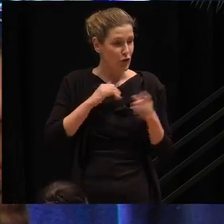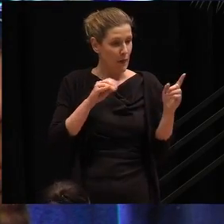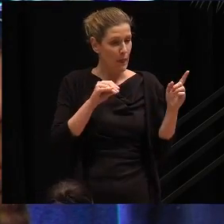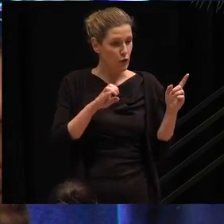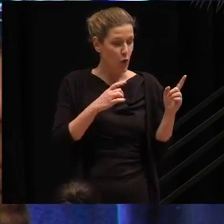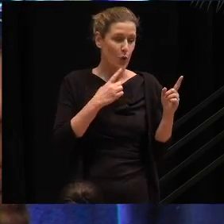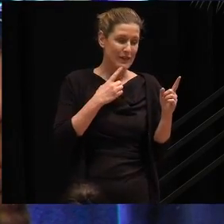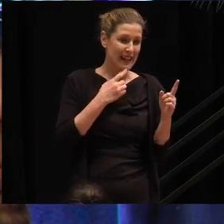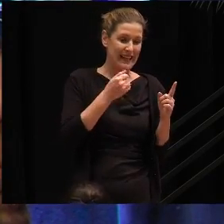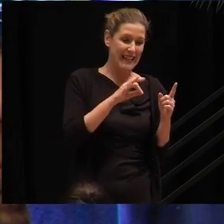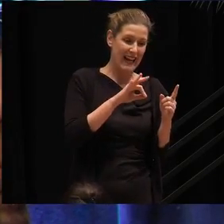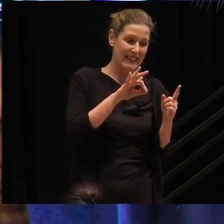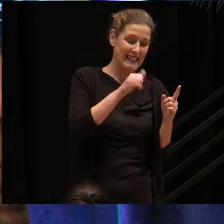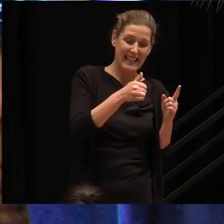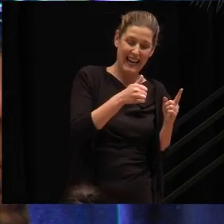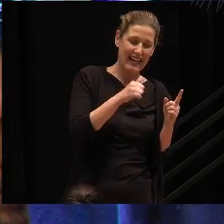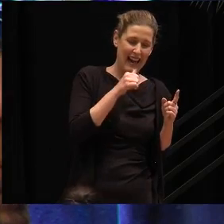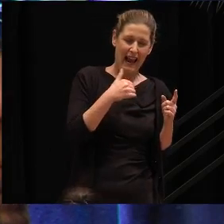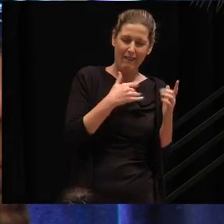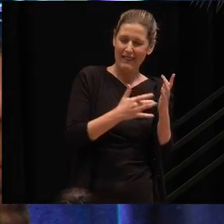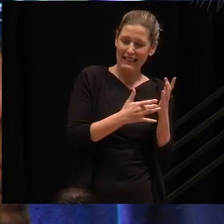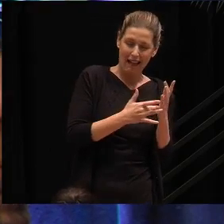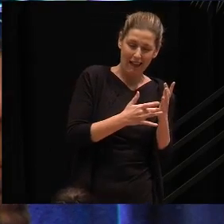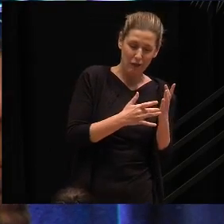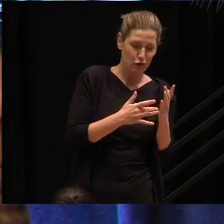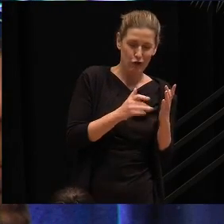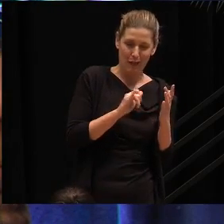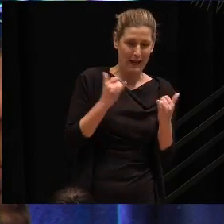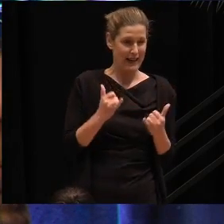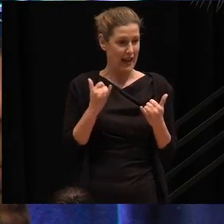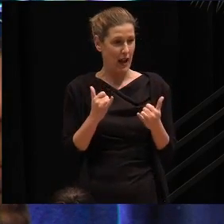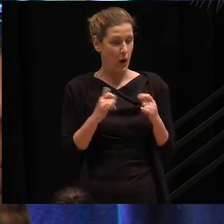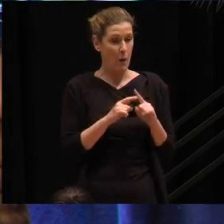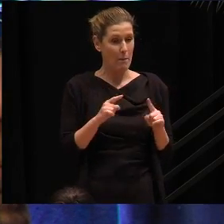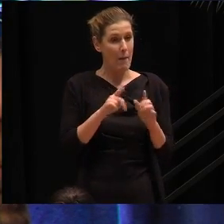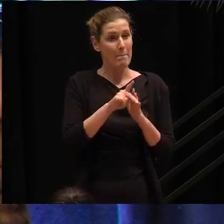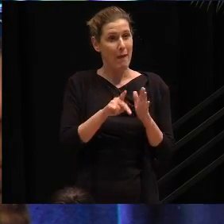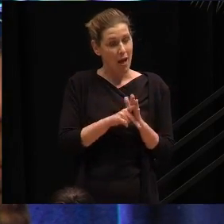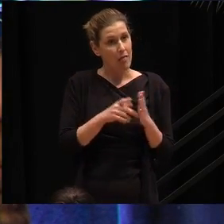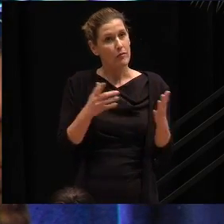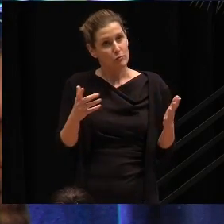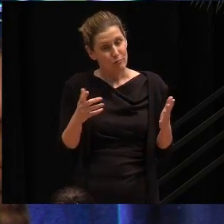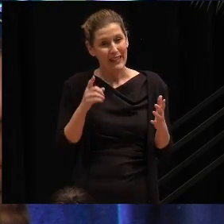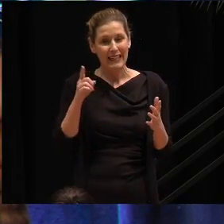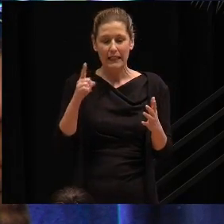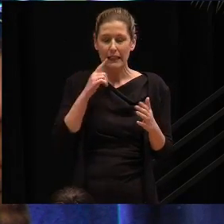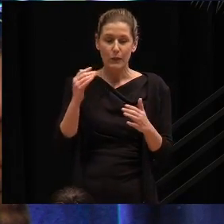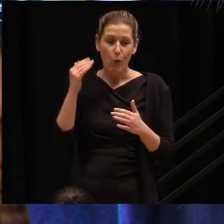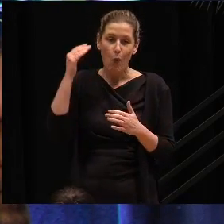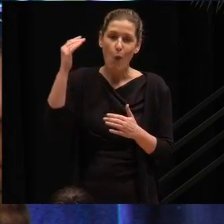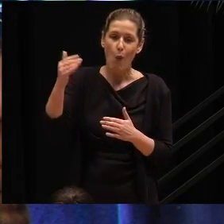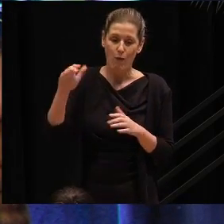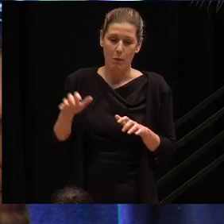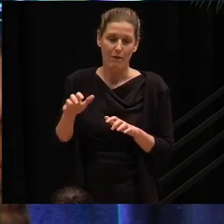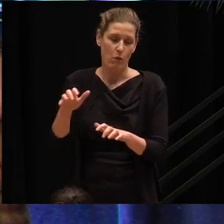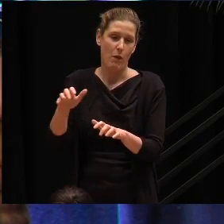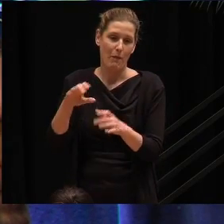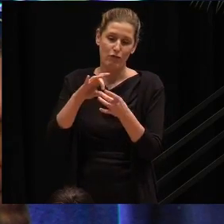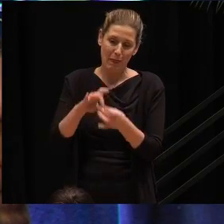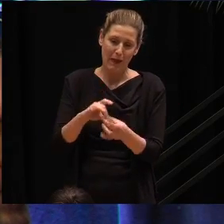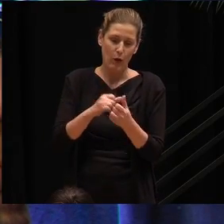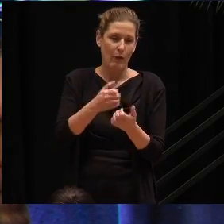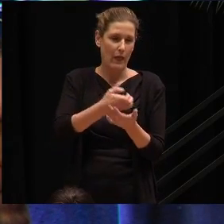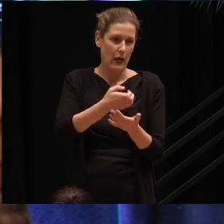in 1910 or in 1980 for that matter. But policy-wise, he's overperforming when it comes to the